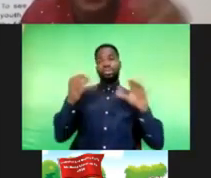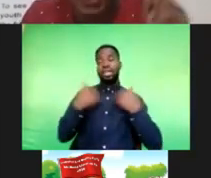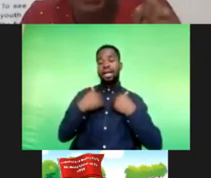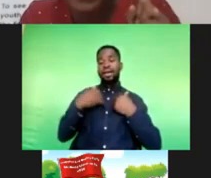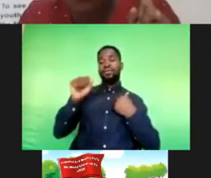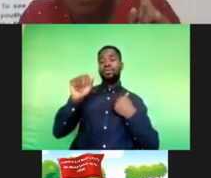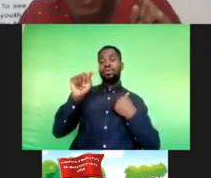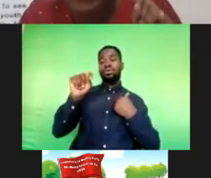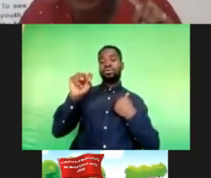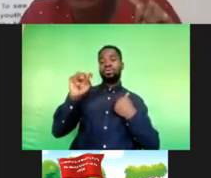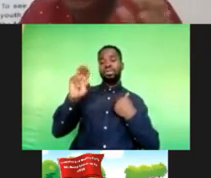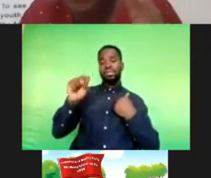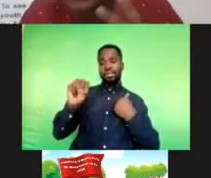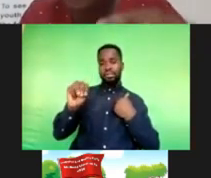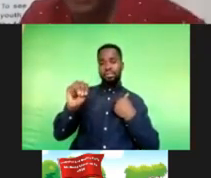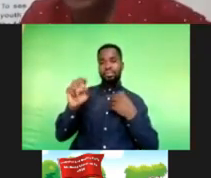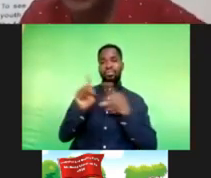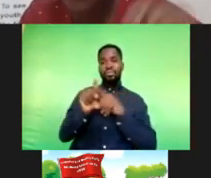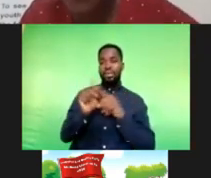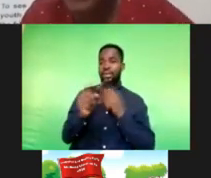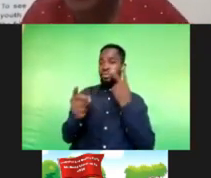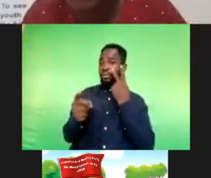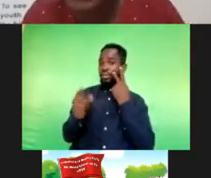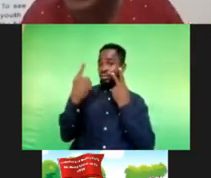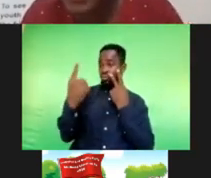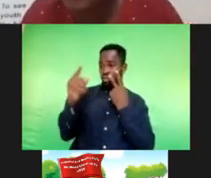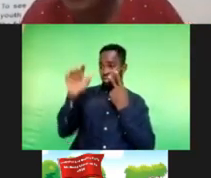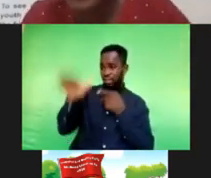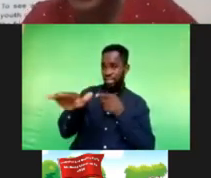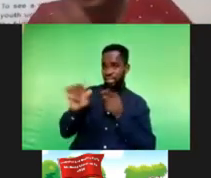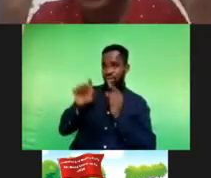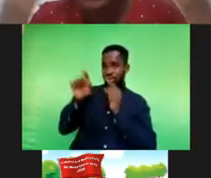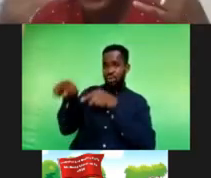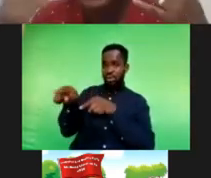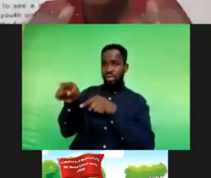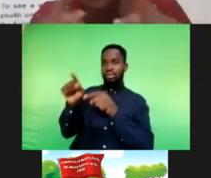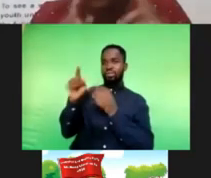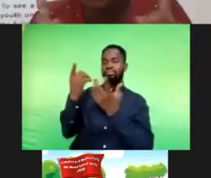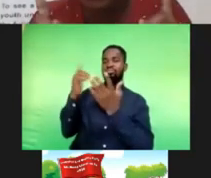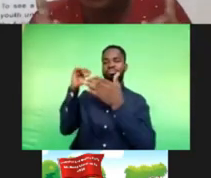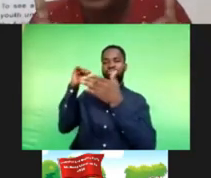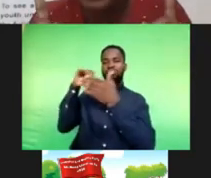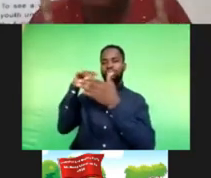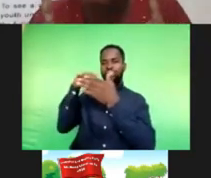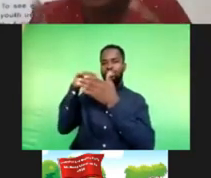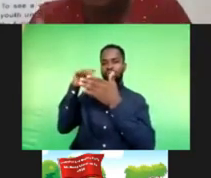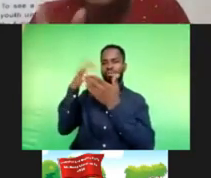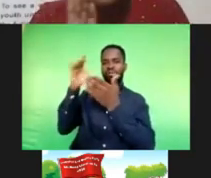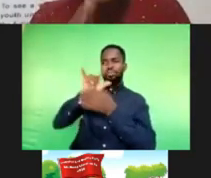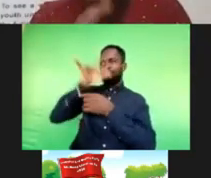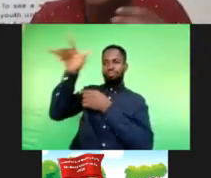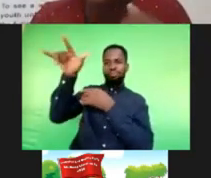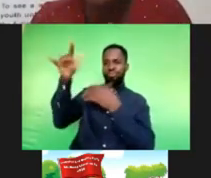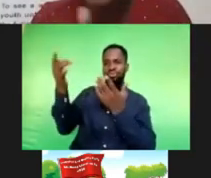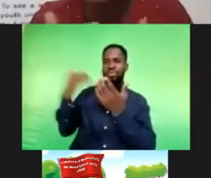I've seen one child who I think went to study abroad, and he came because he was completely nonverbal, and